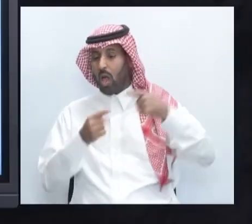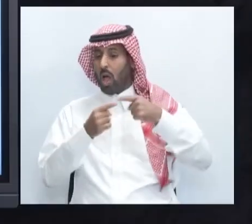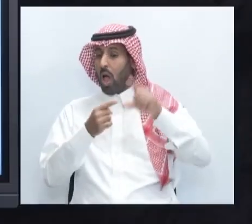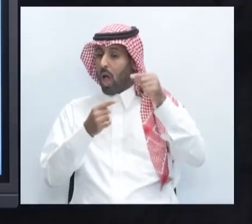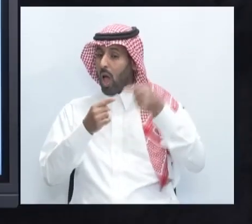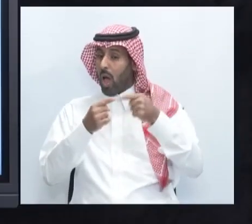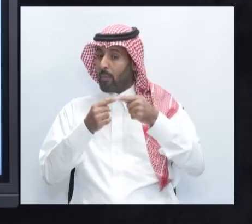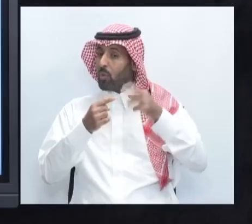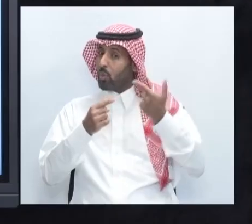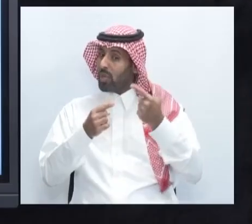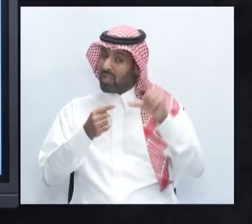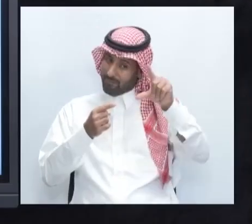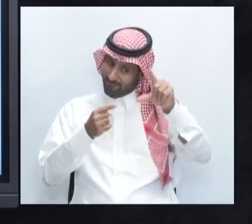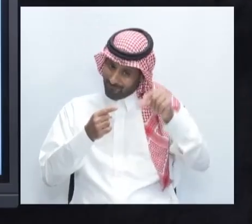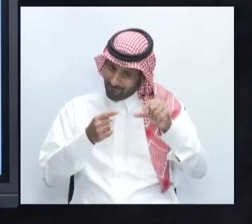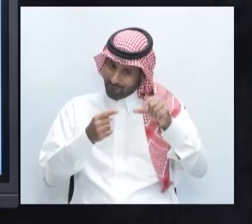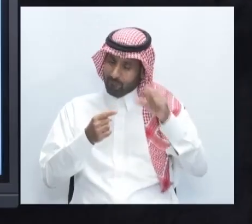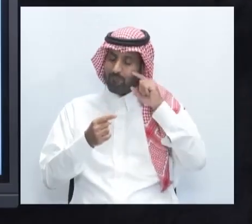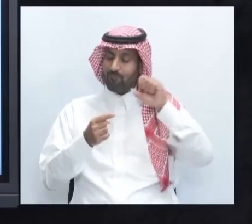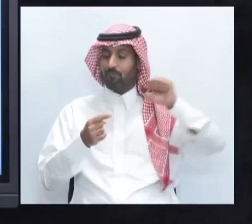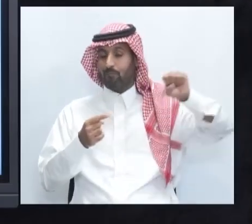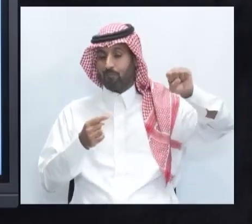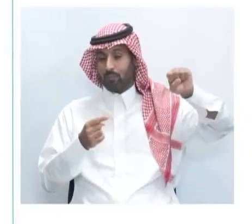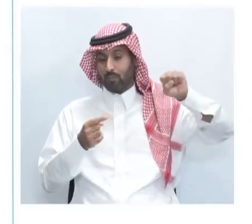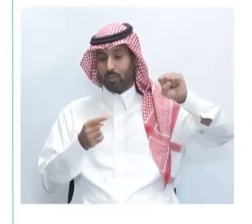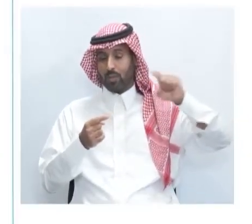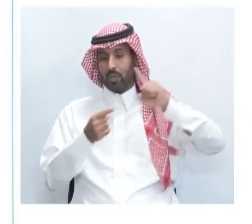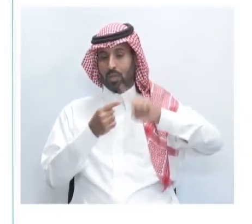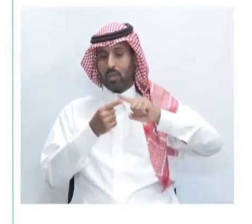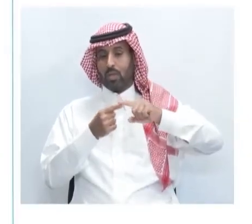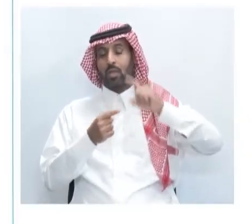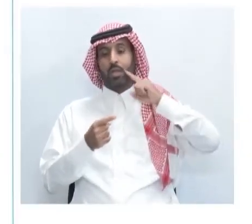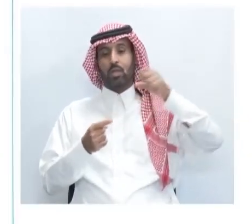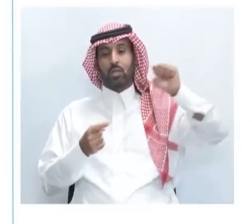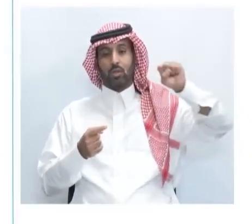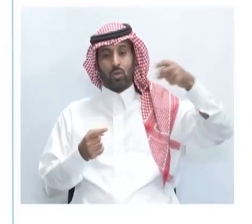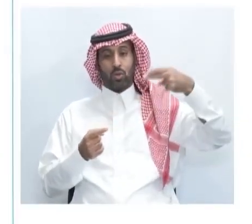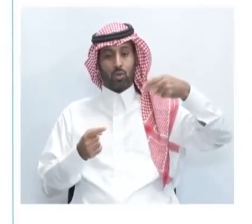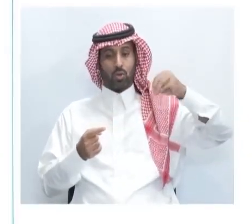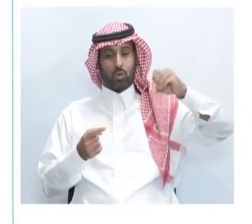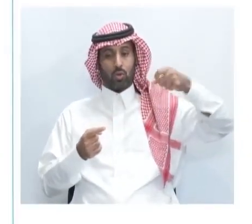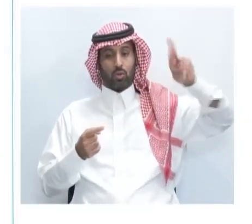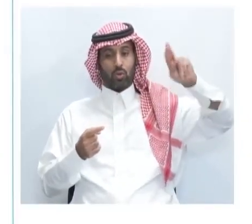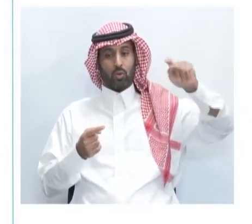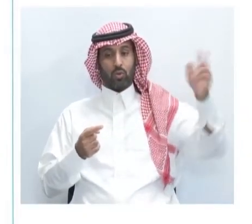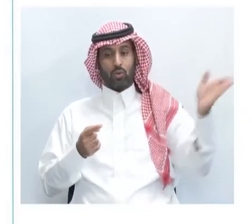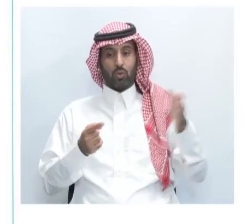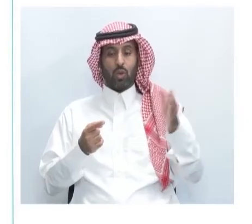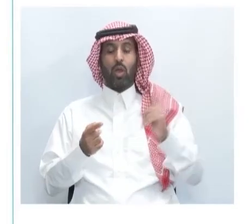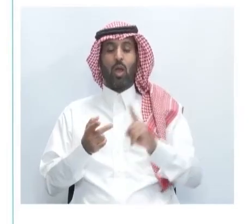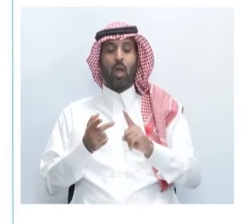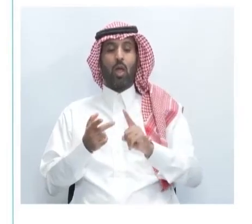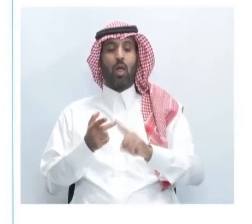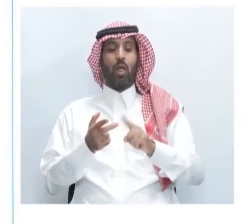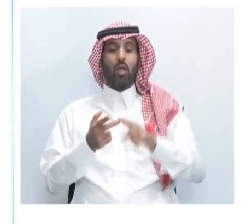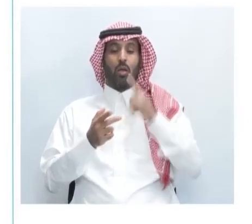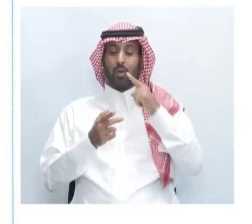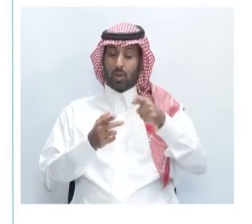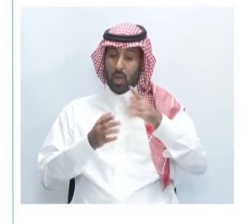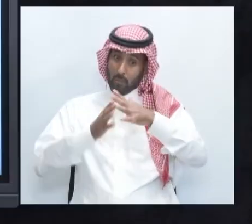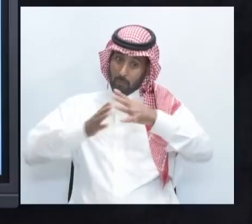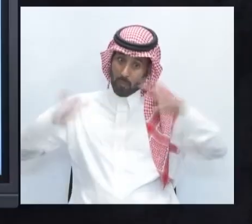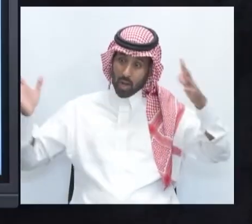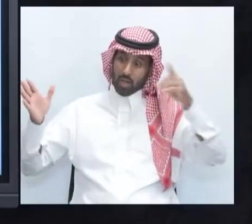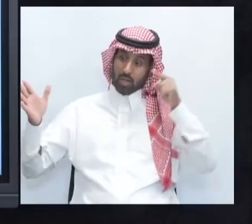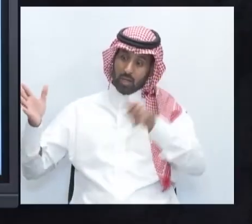opposite of long? Yes. Excellent. So it's short. This is the opposite. Excellent. Okay. It's big. What